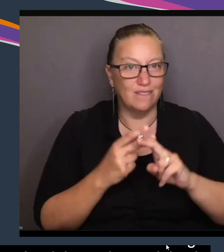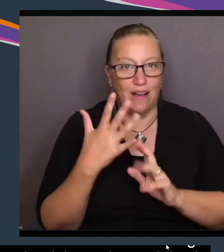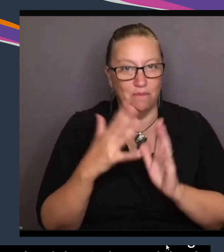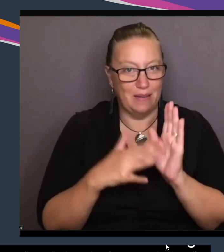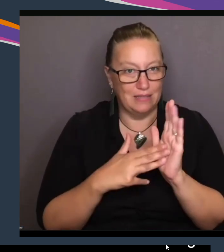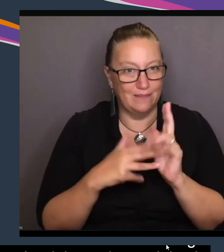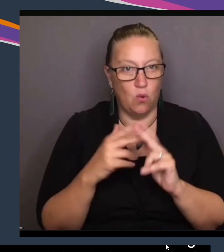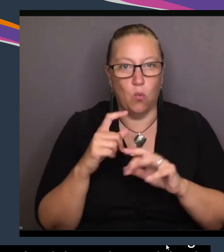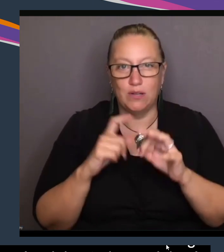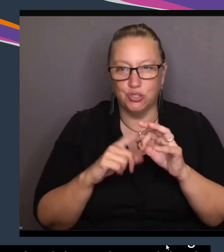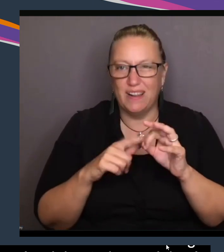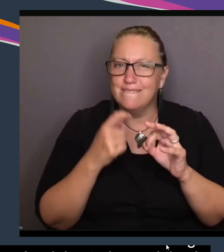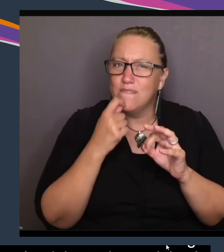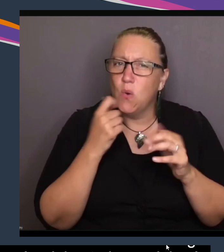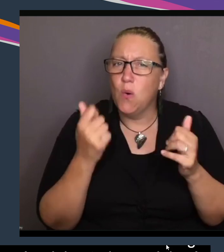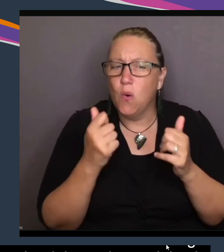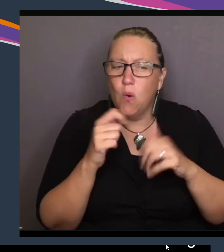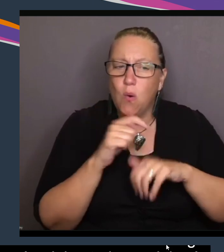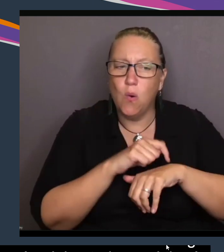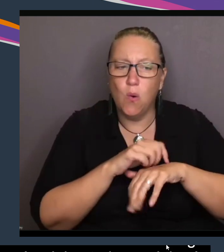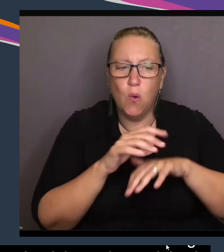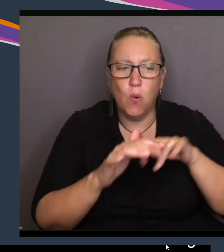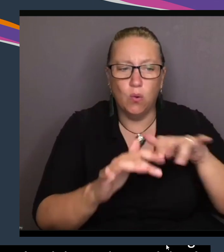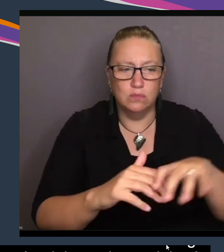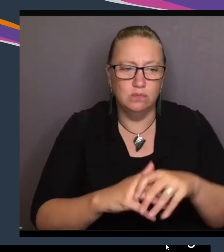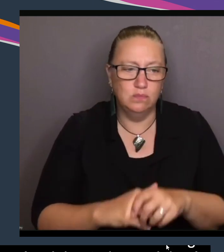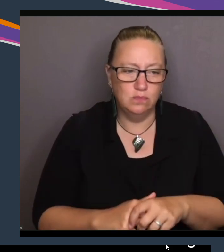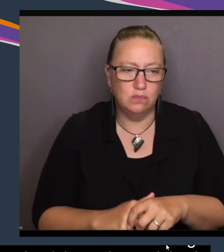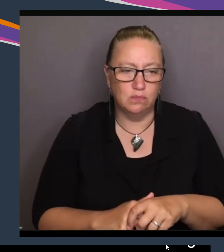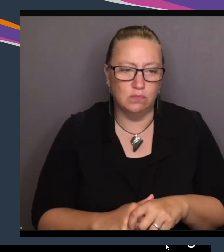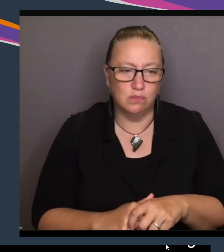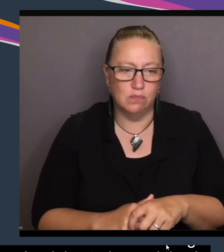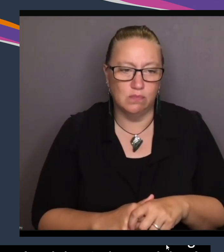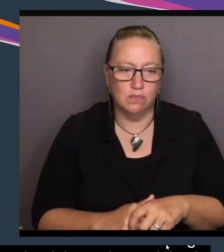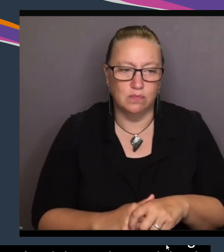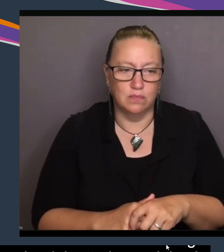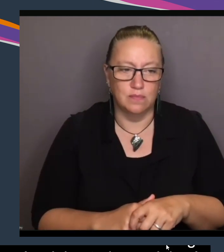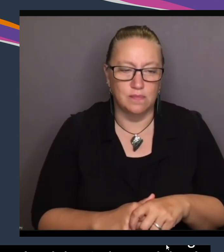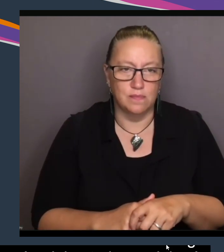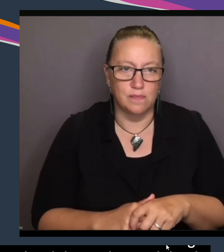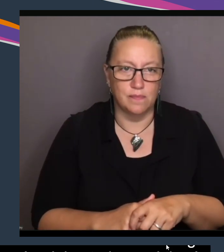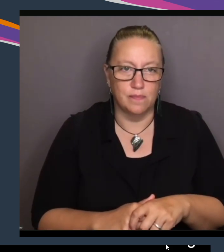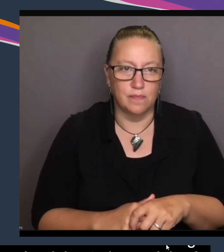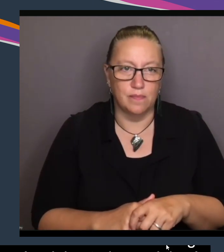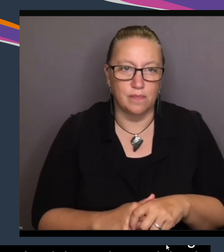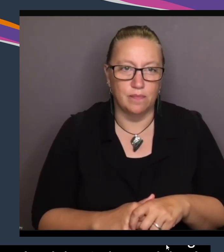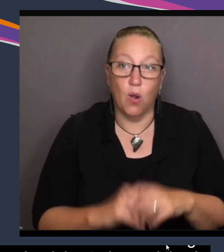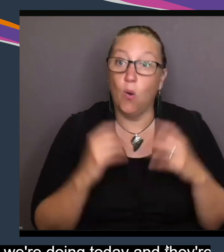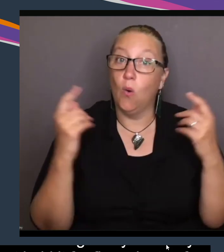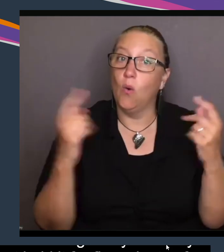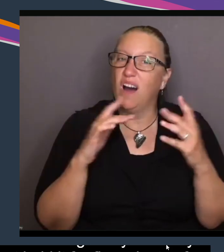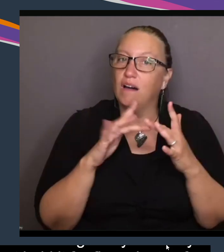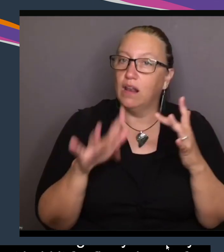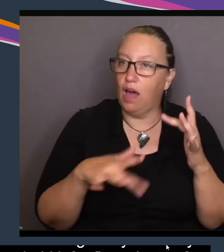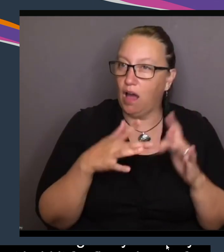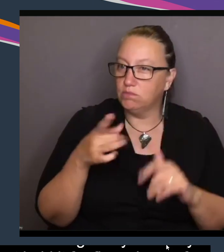time for a few questions for Scott. If anyone who is online,